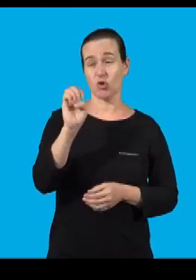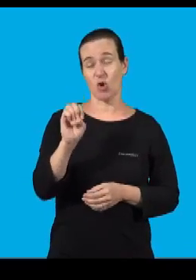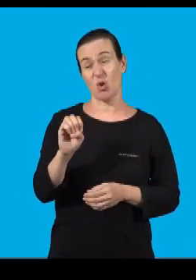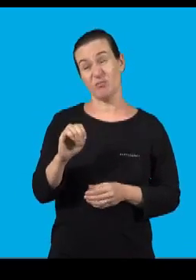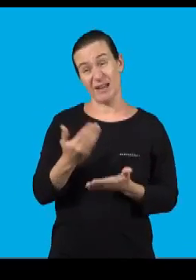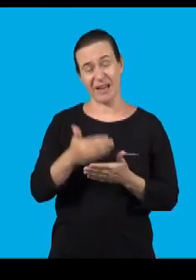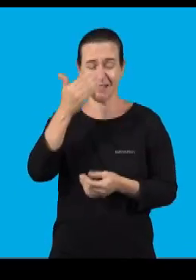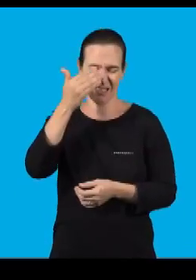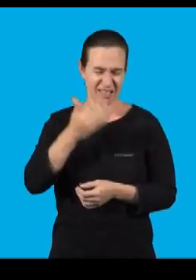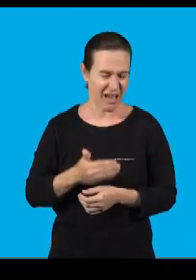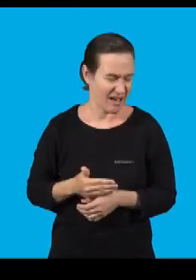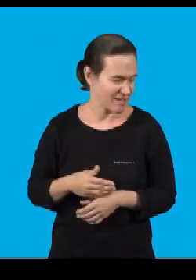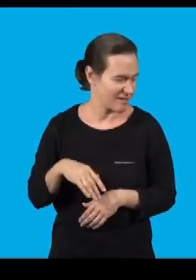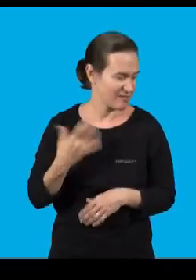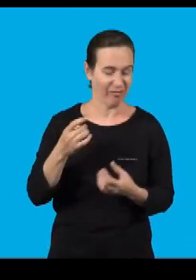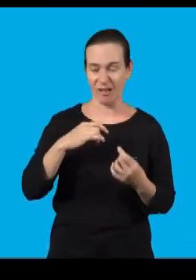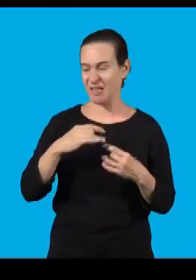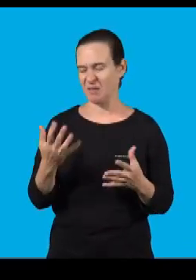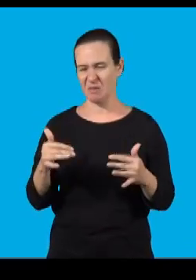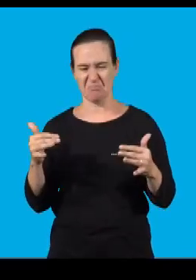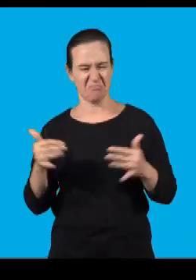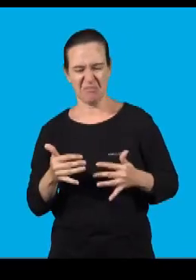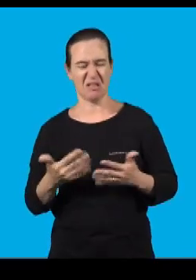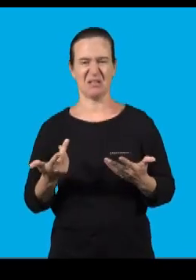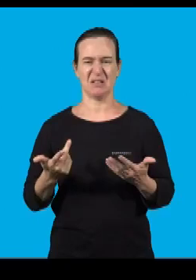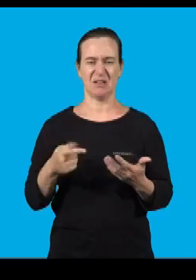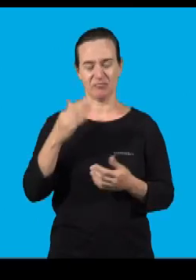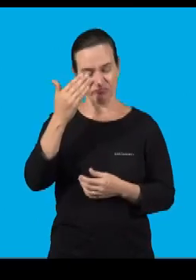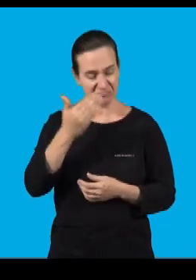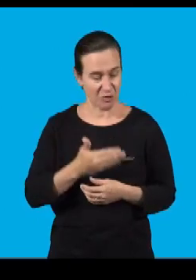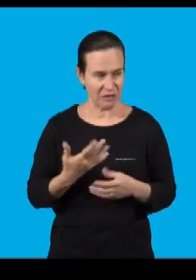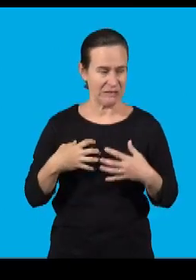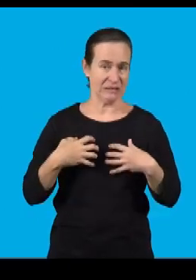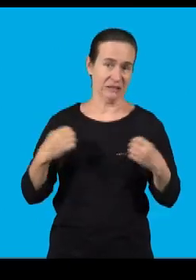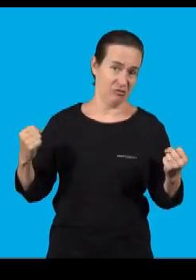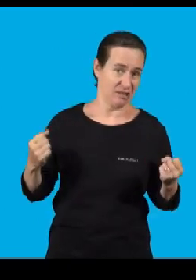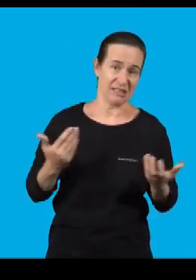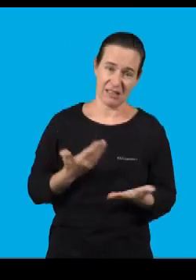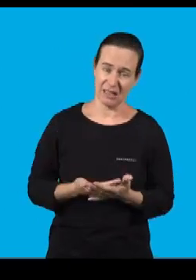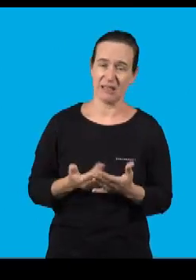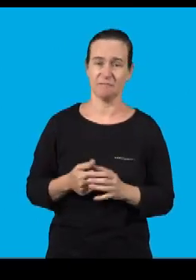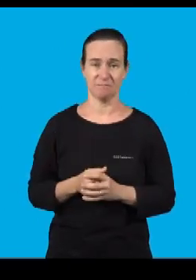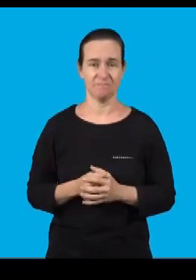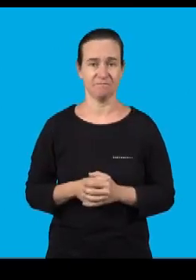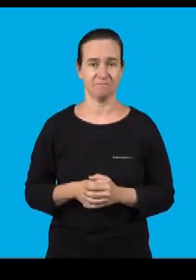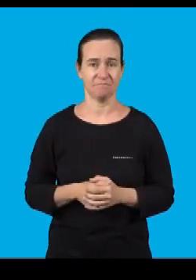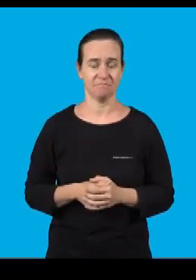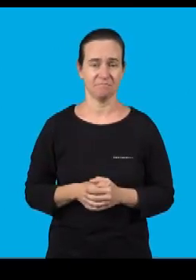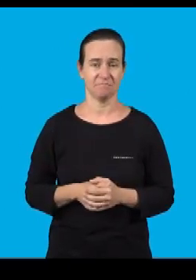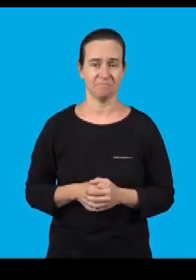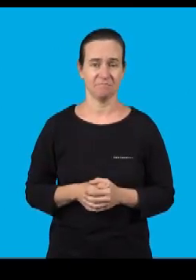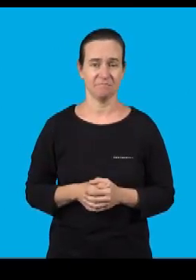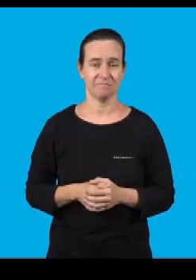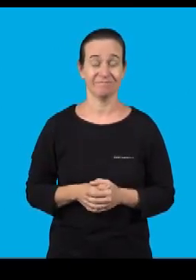either of sadness, dejection, bitterness, sorrow, or anxiety, all right? So